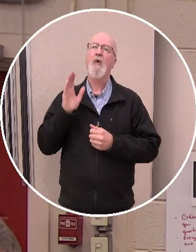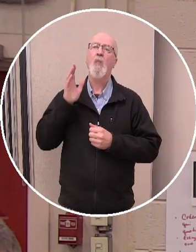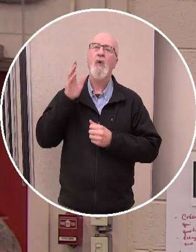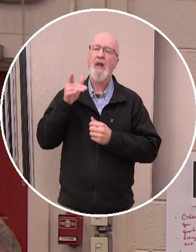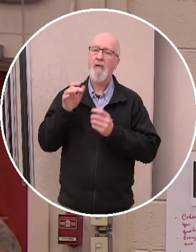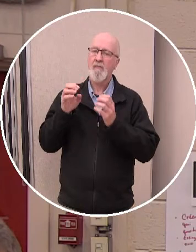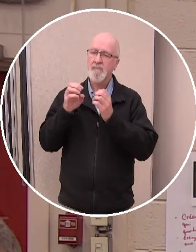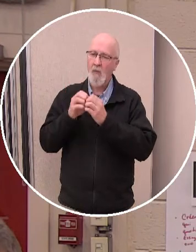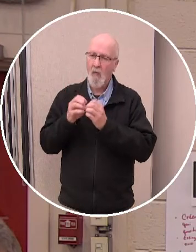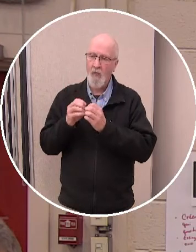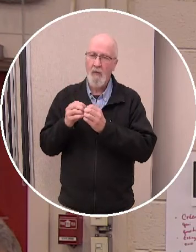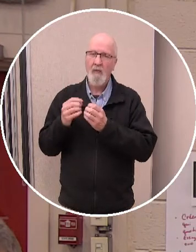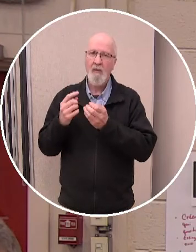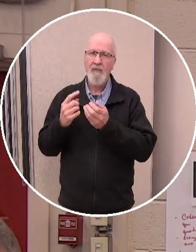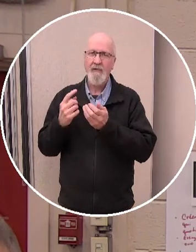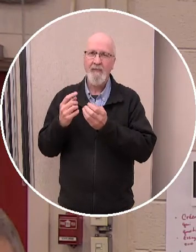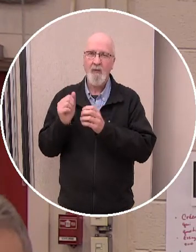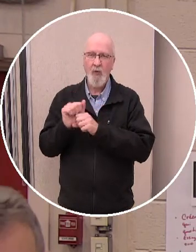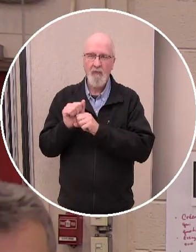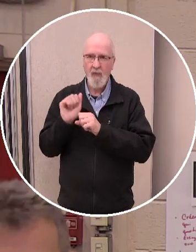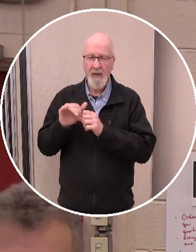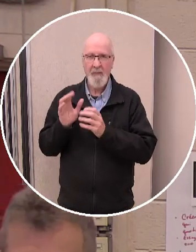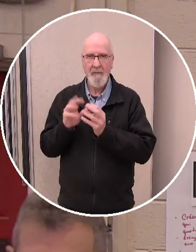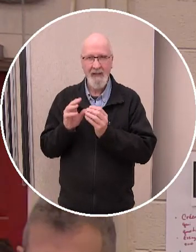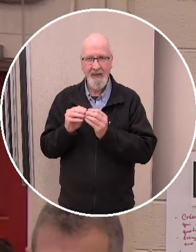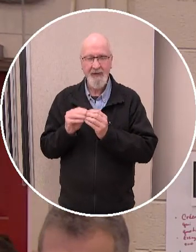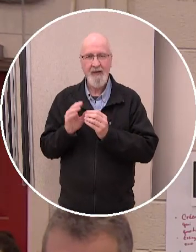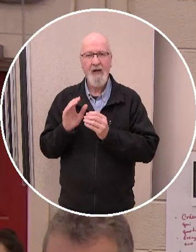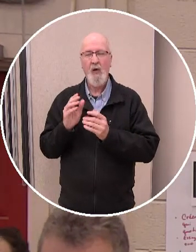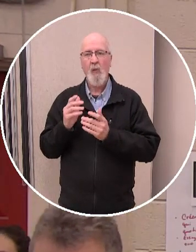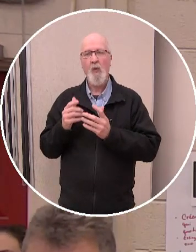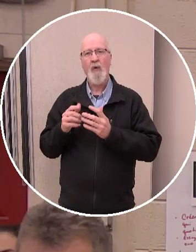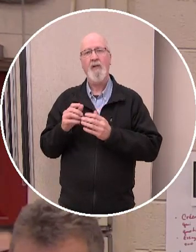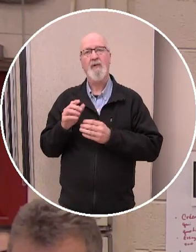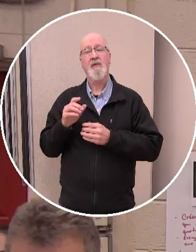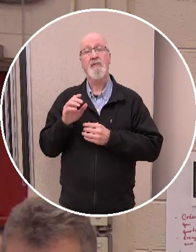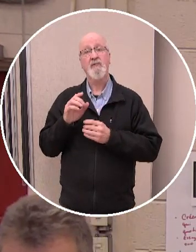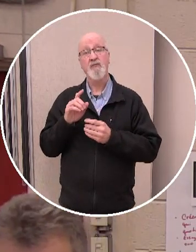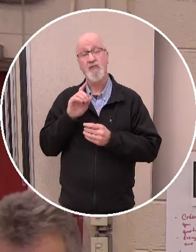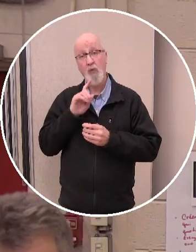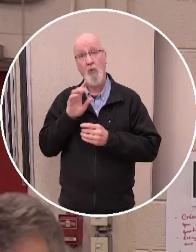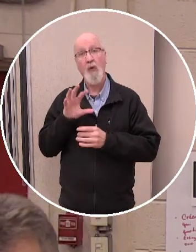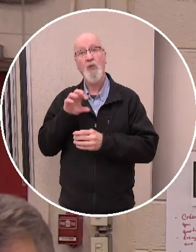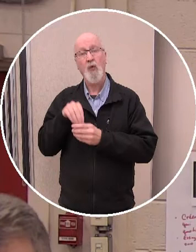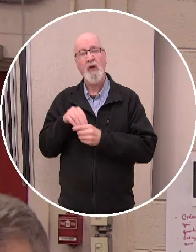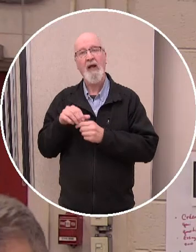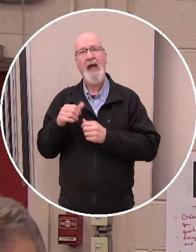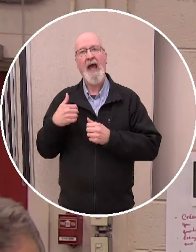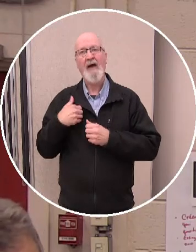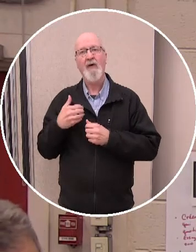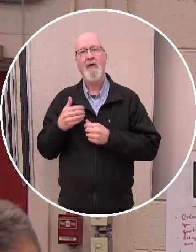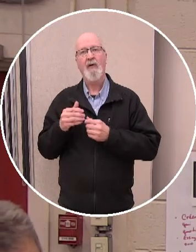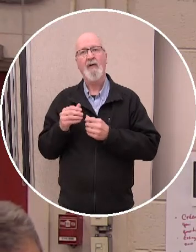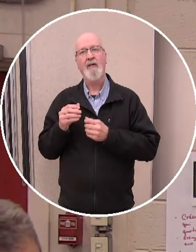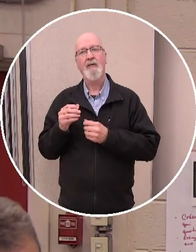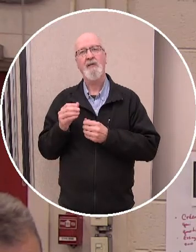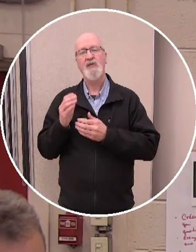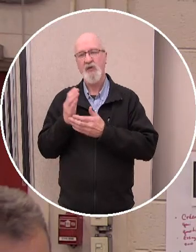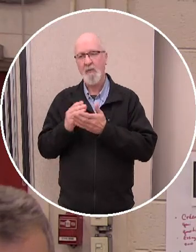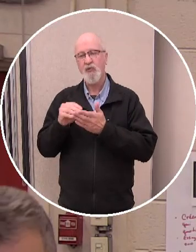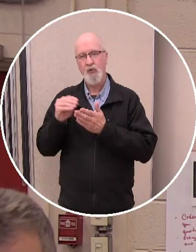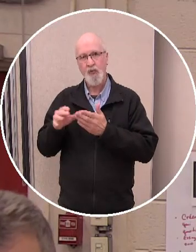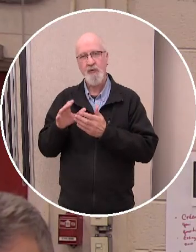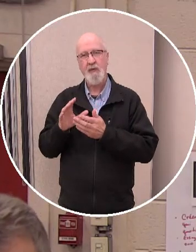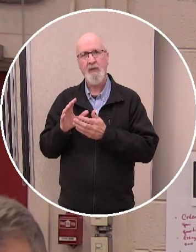mandate, the district is moving forward with several initiatives, including having a cohort of students attend